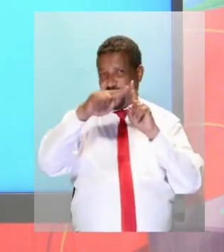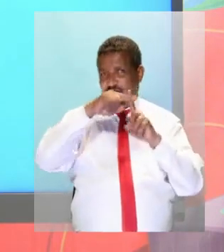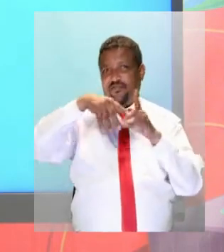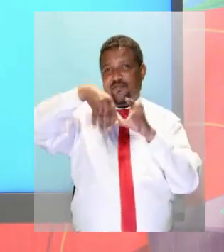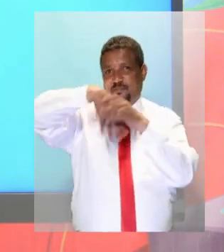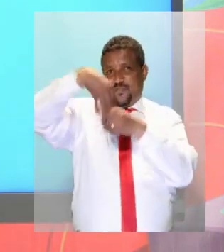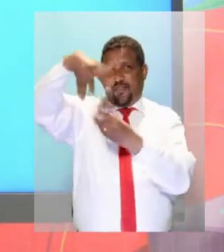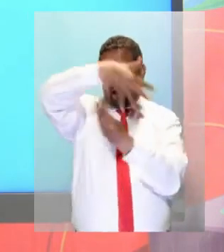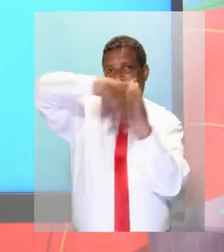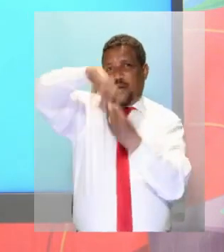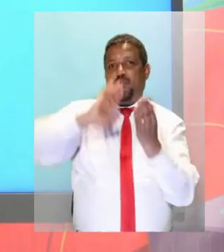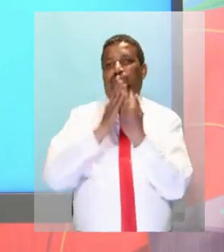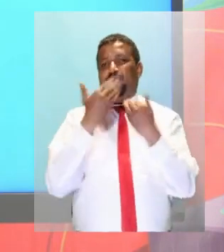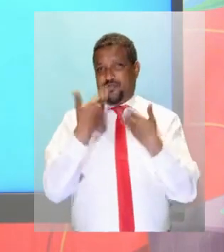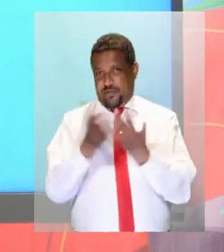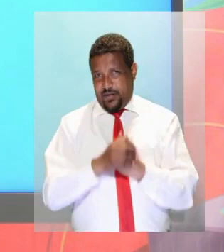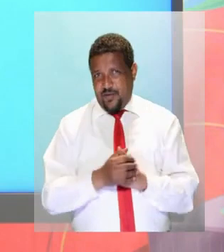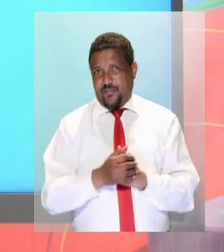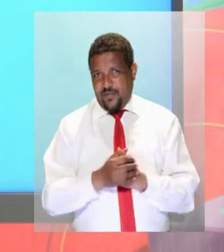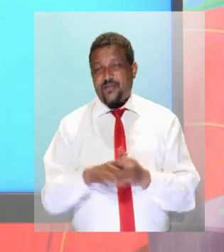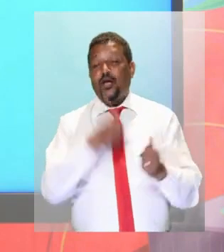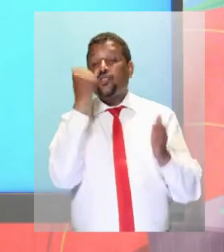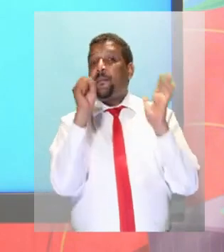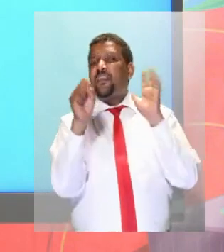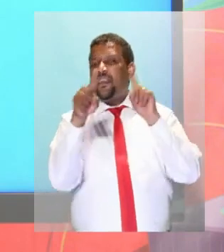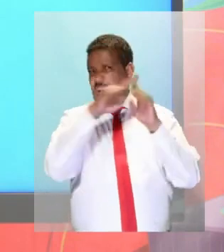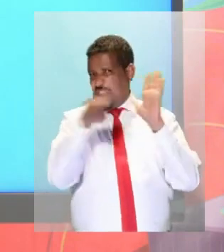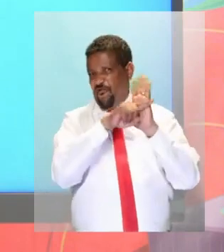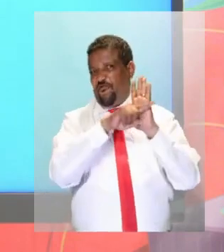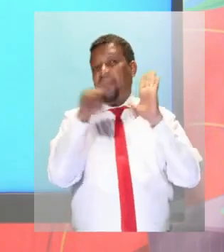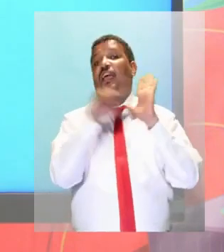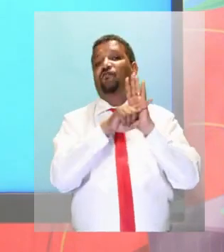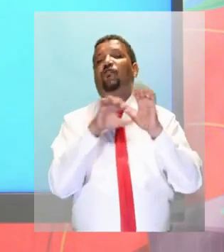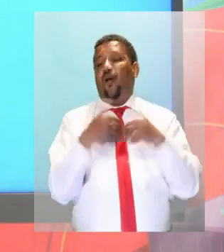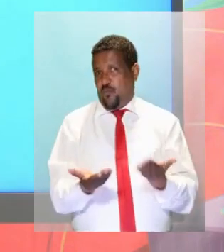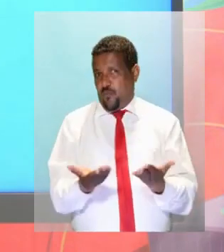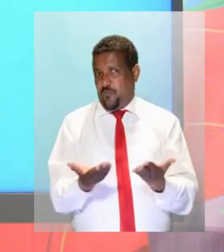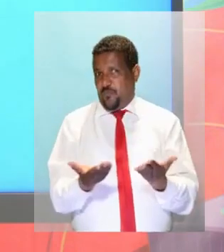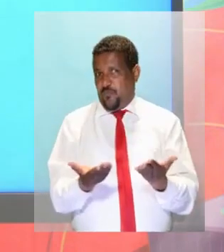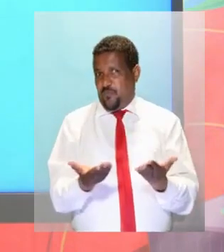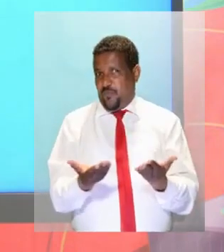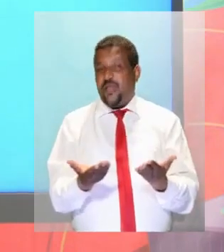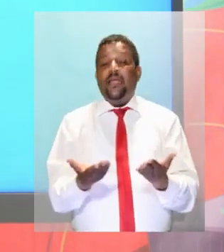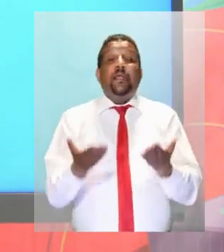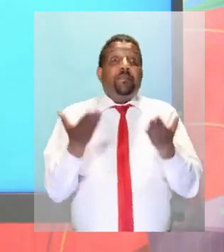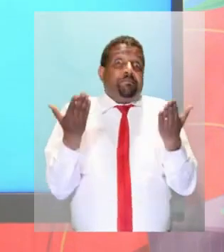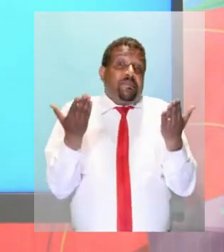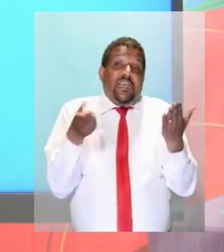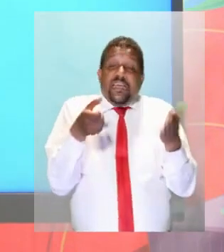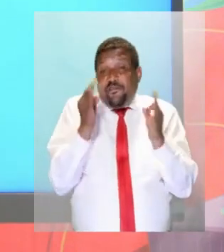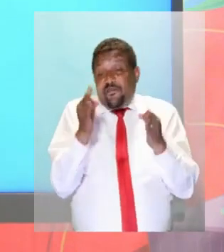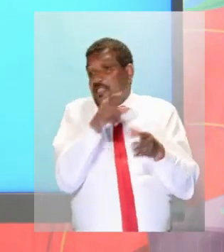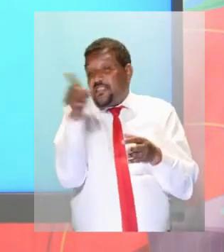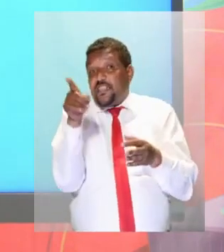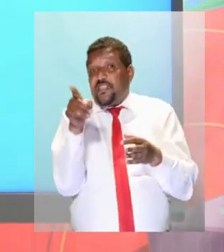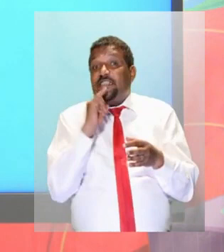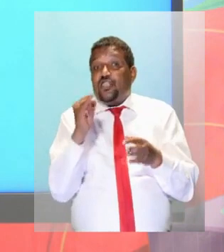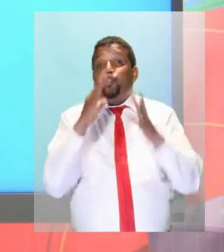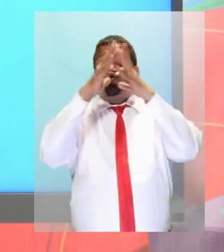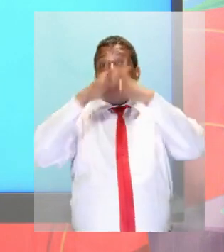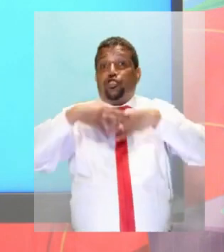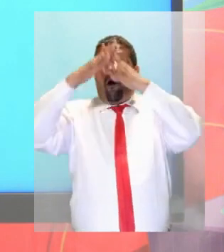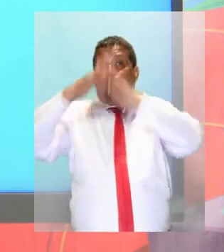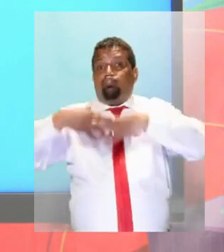externality. Another example for negative externality, if there is an